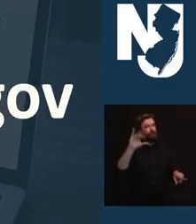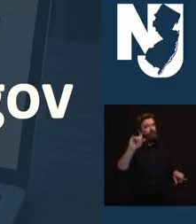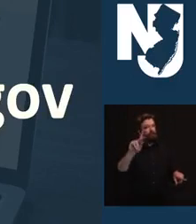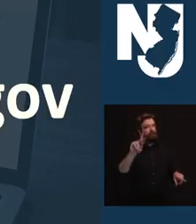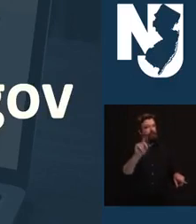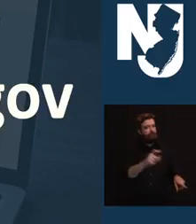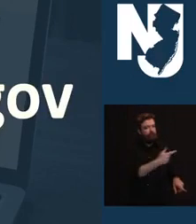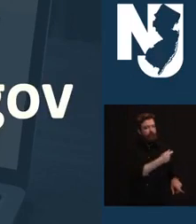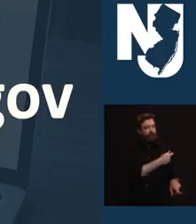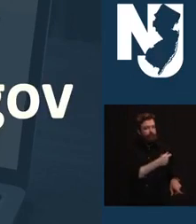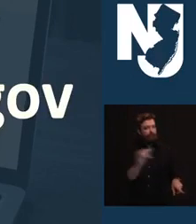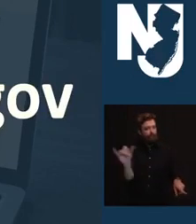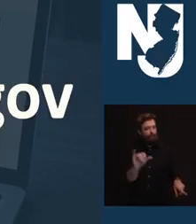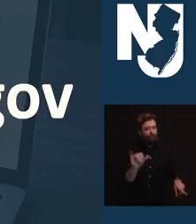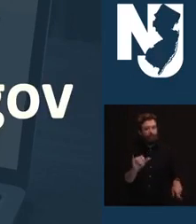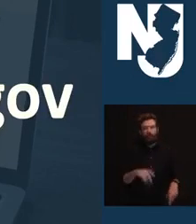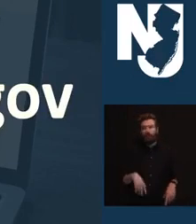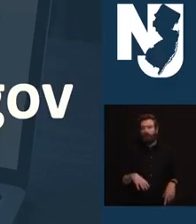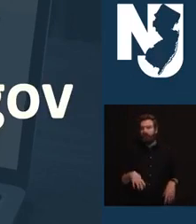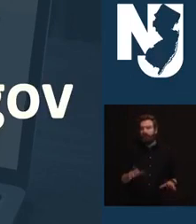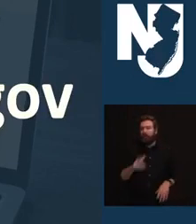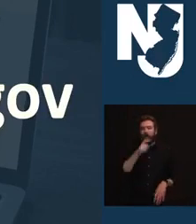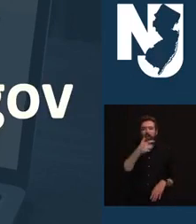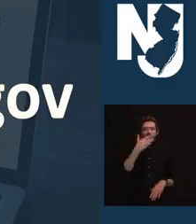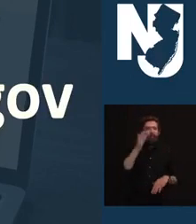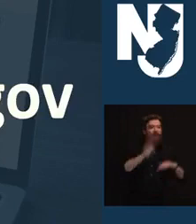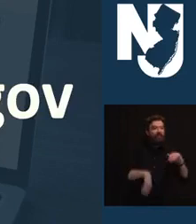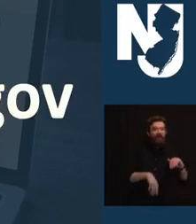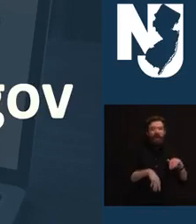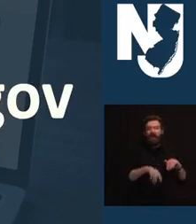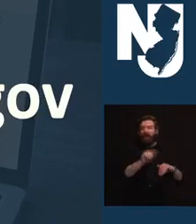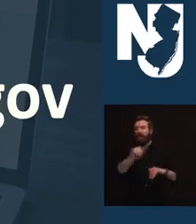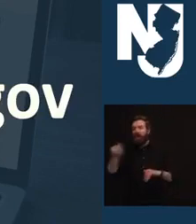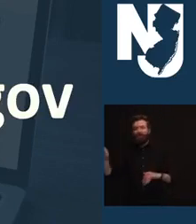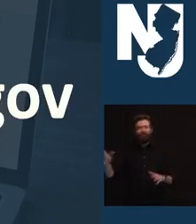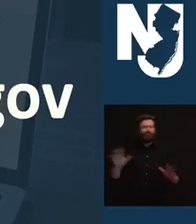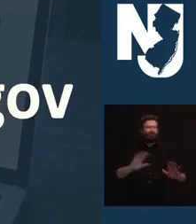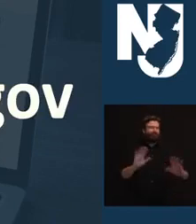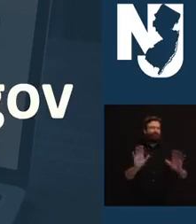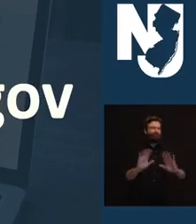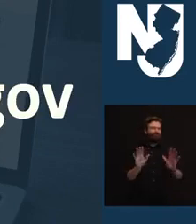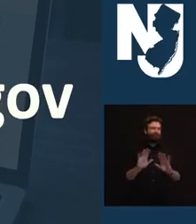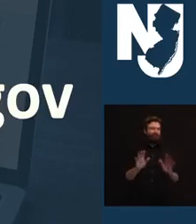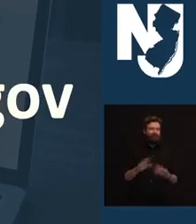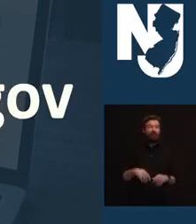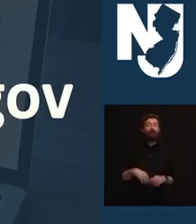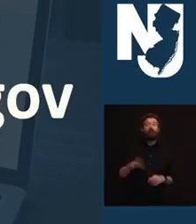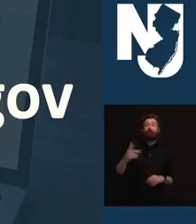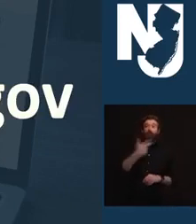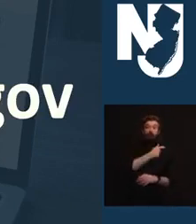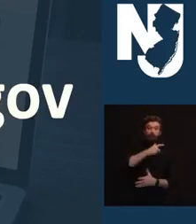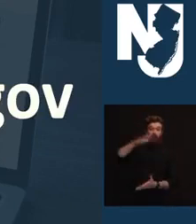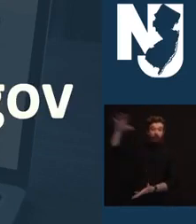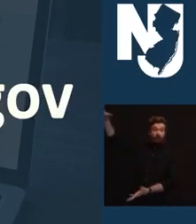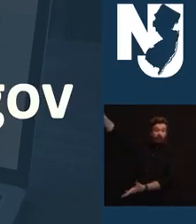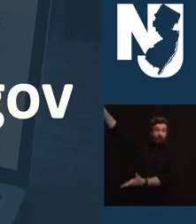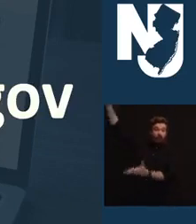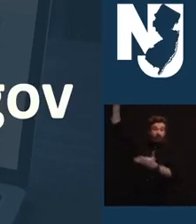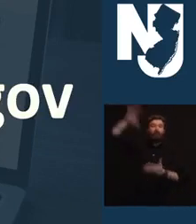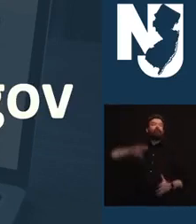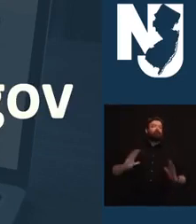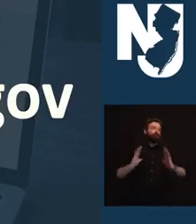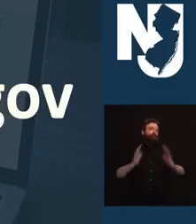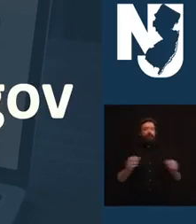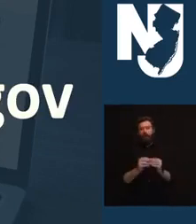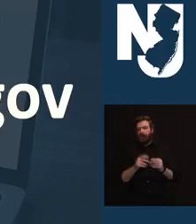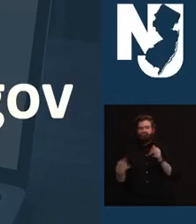above, is we need a bigger supply of vaccines out of the feds, period. We get that supply, this